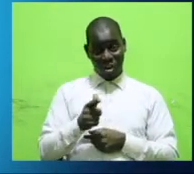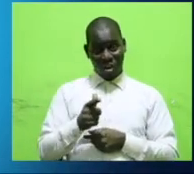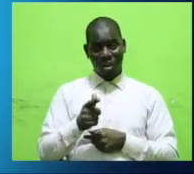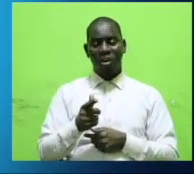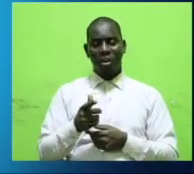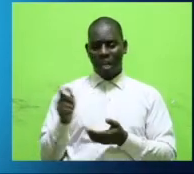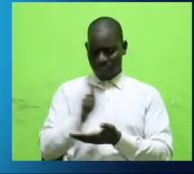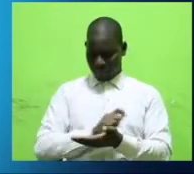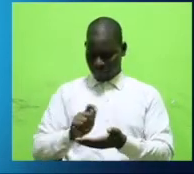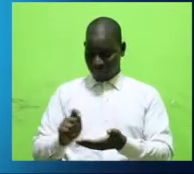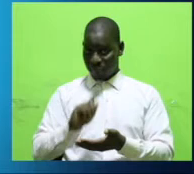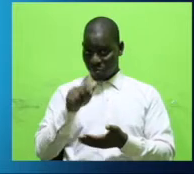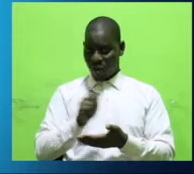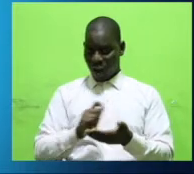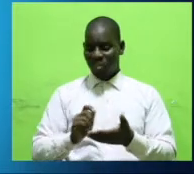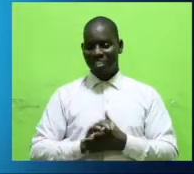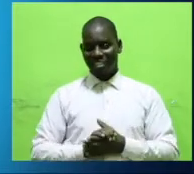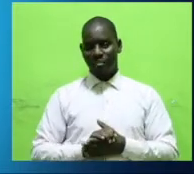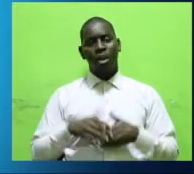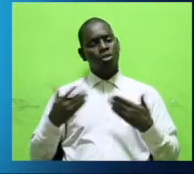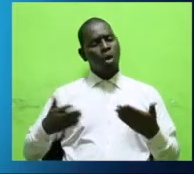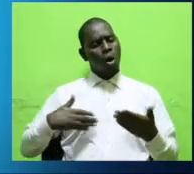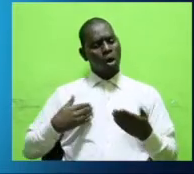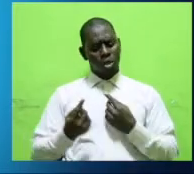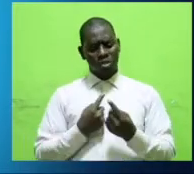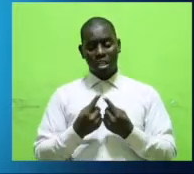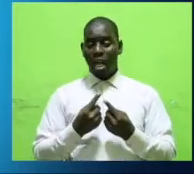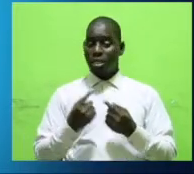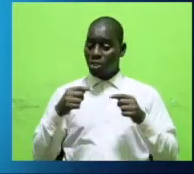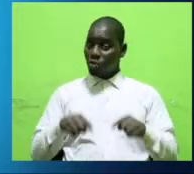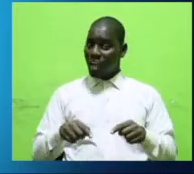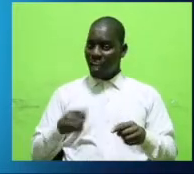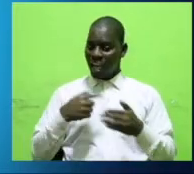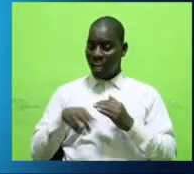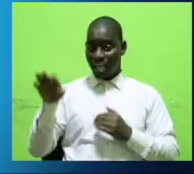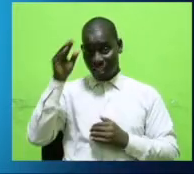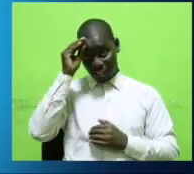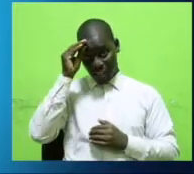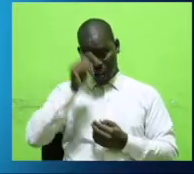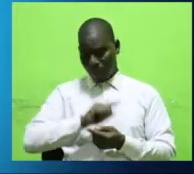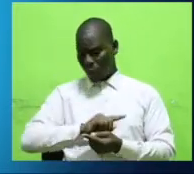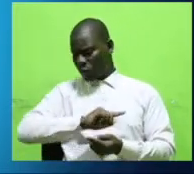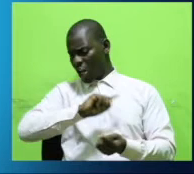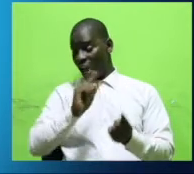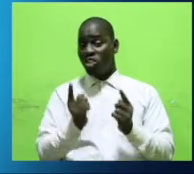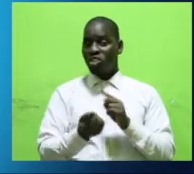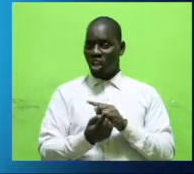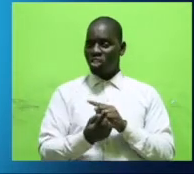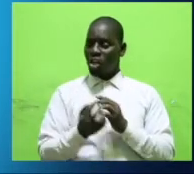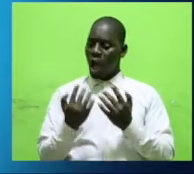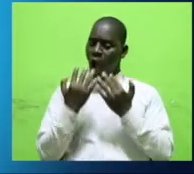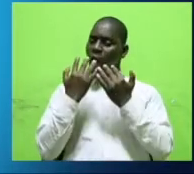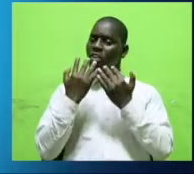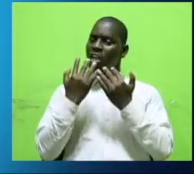again and read your notes. Now, let's focus on our today's lesson on gaseous